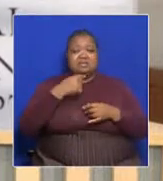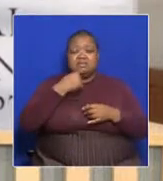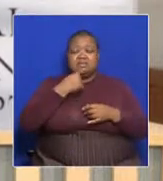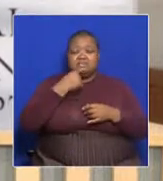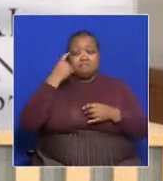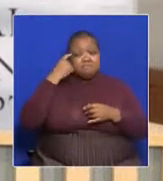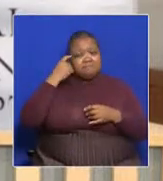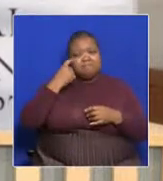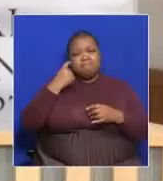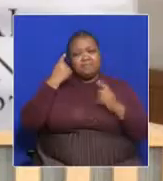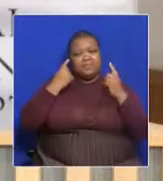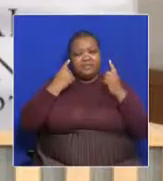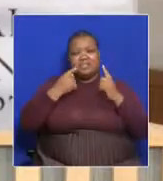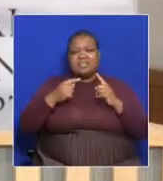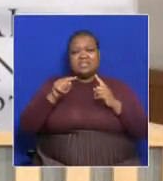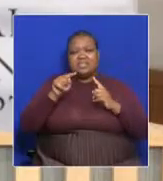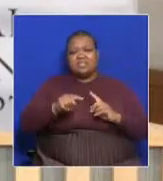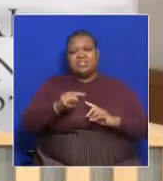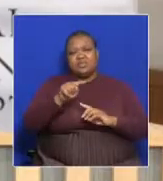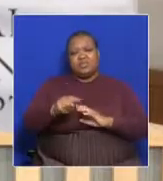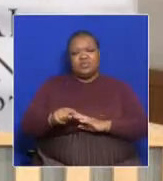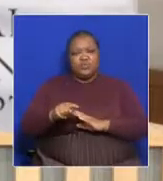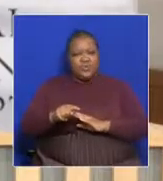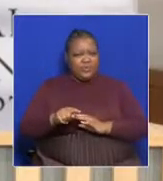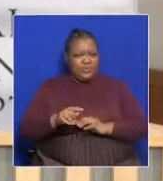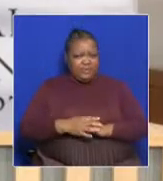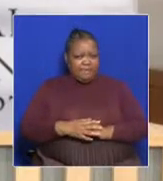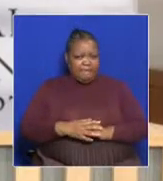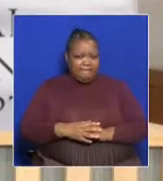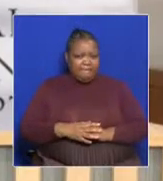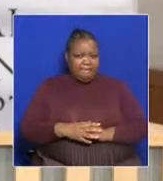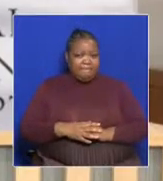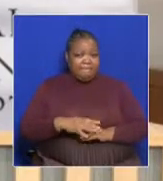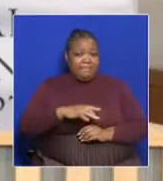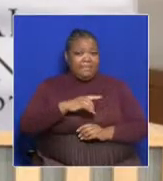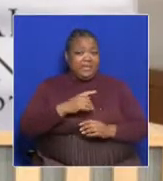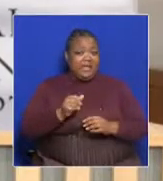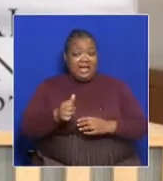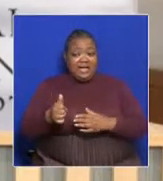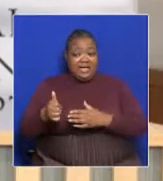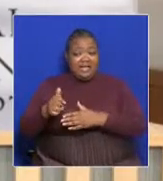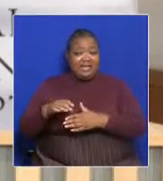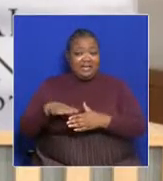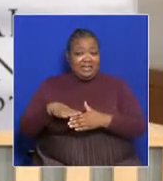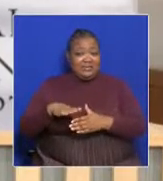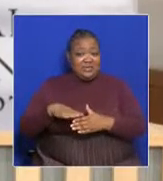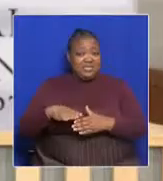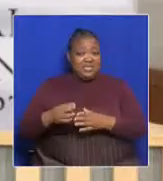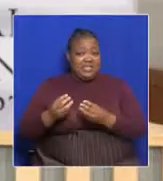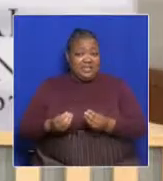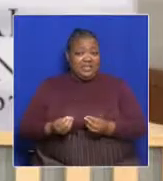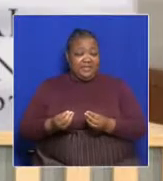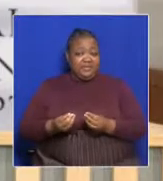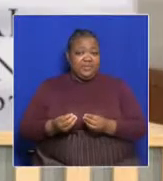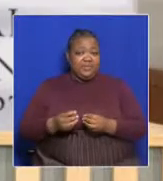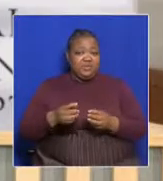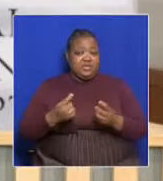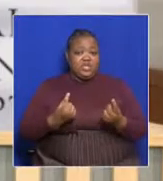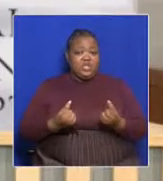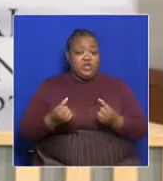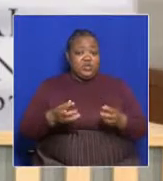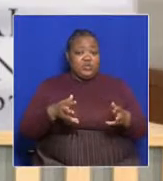wrong unless there is a motive behind why things were done the way they were.